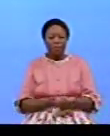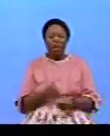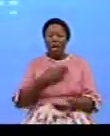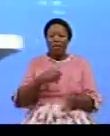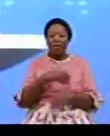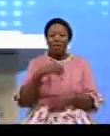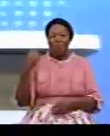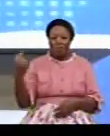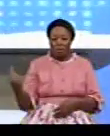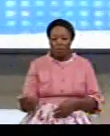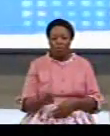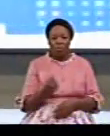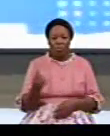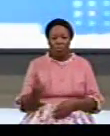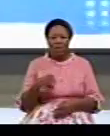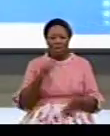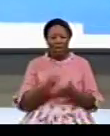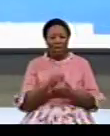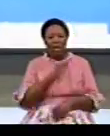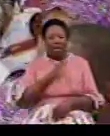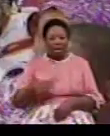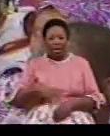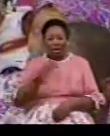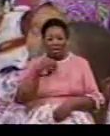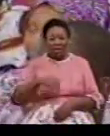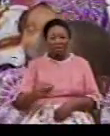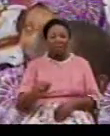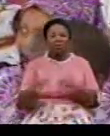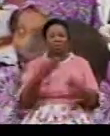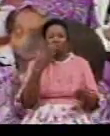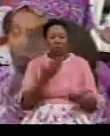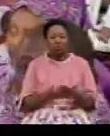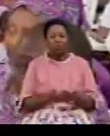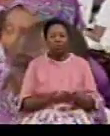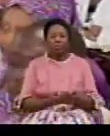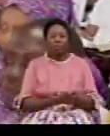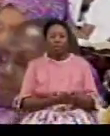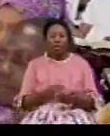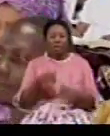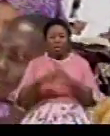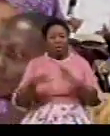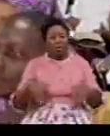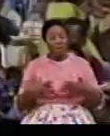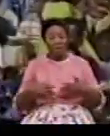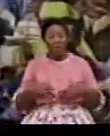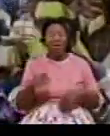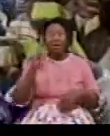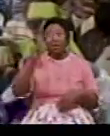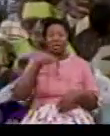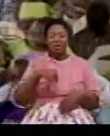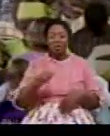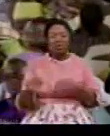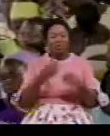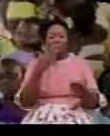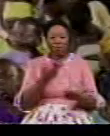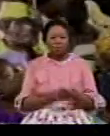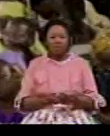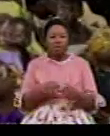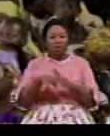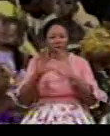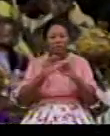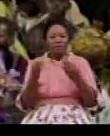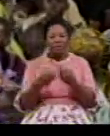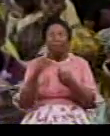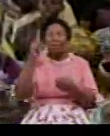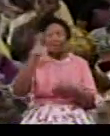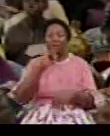three, the return of the reigning Redeemer. The return of